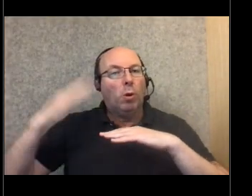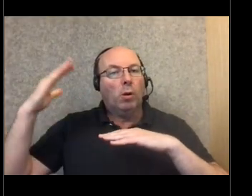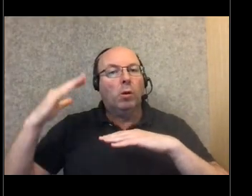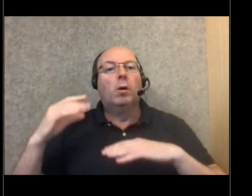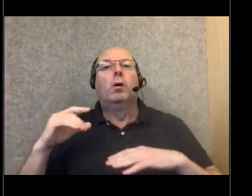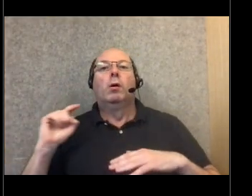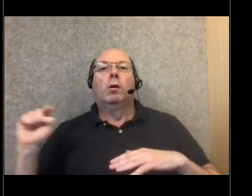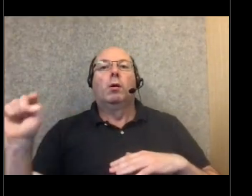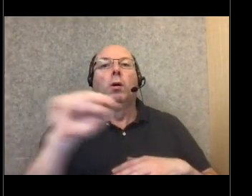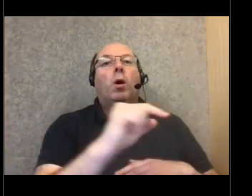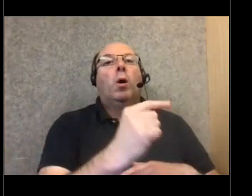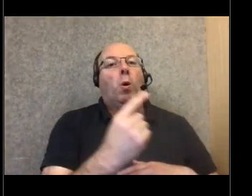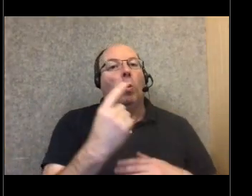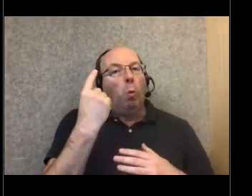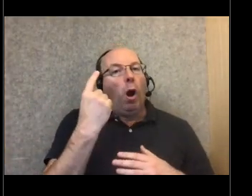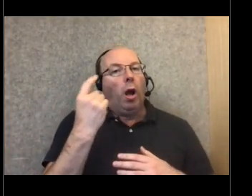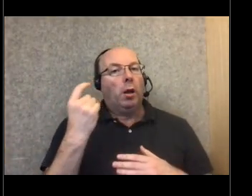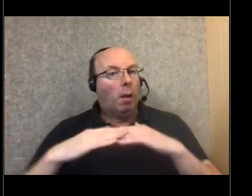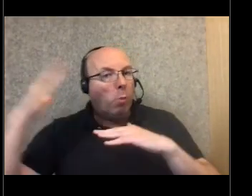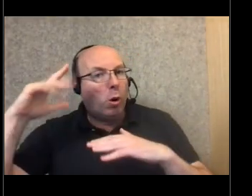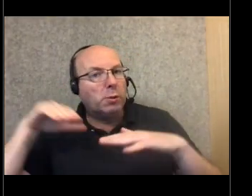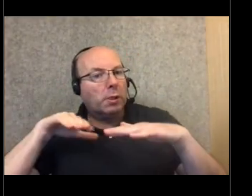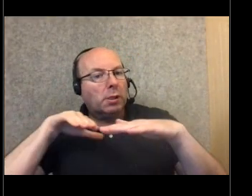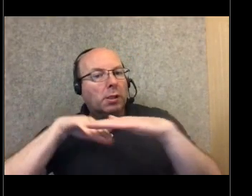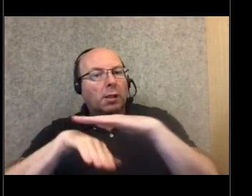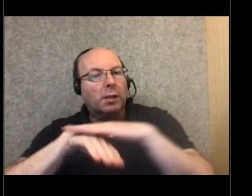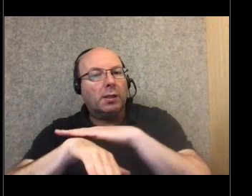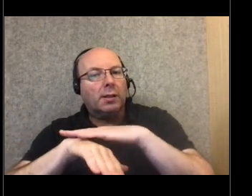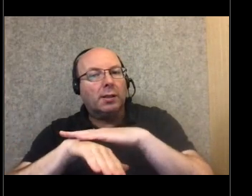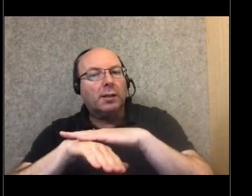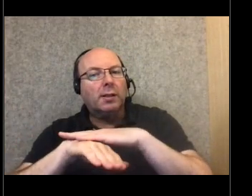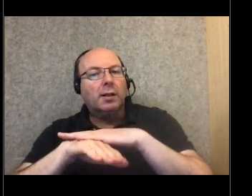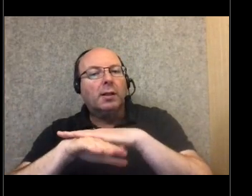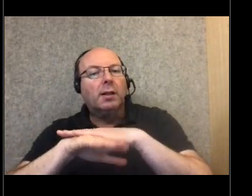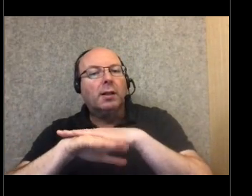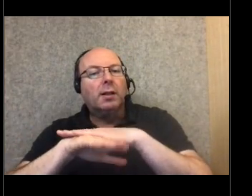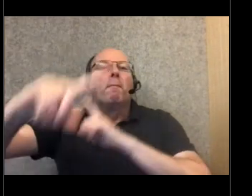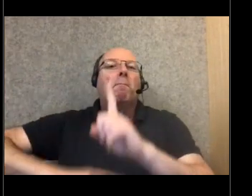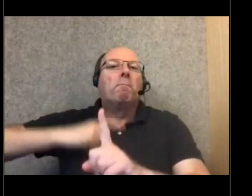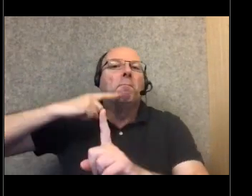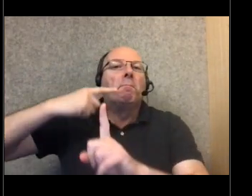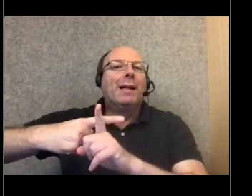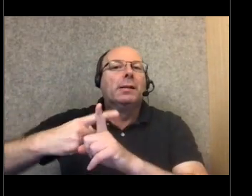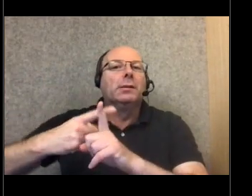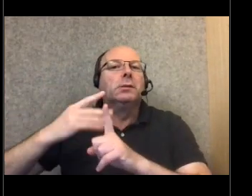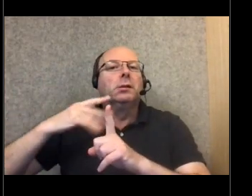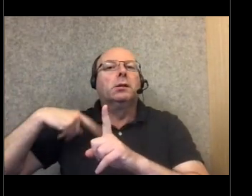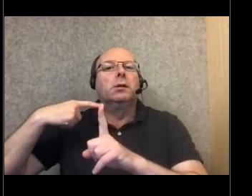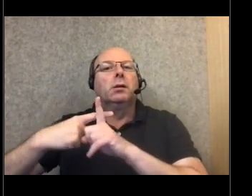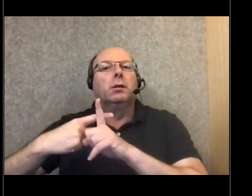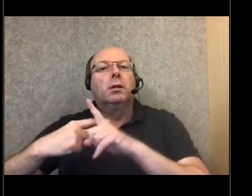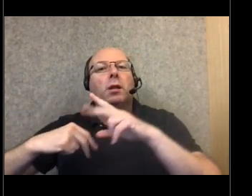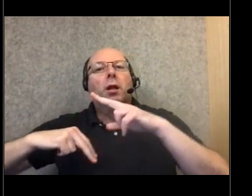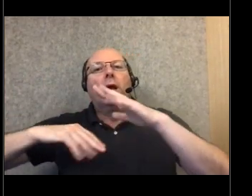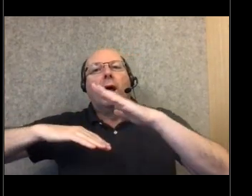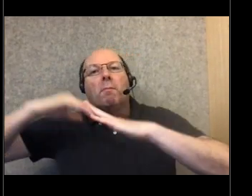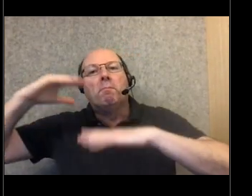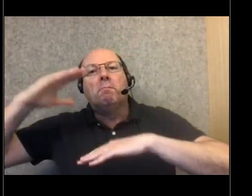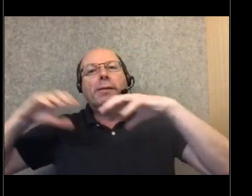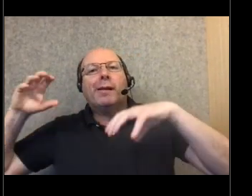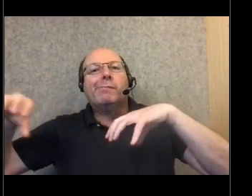be accessible and on an accessible route to all dwelling units in buildings with one